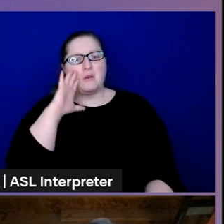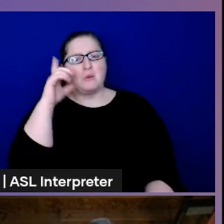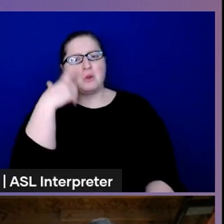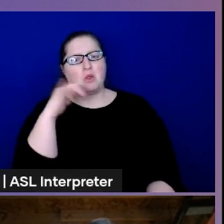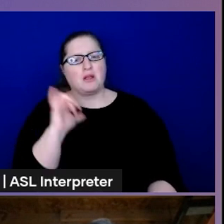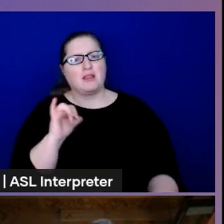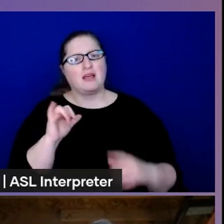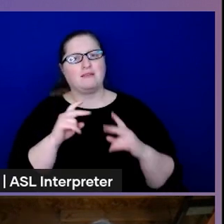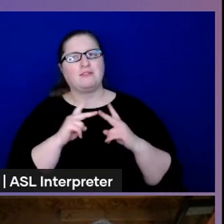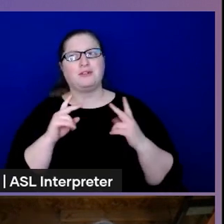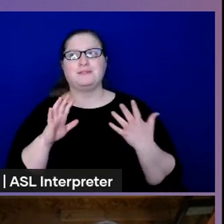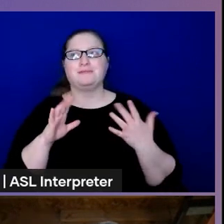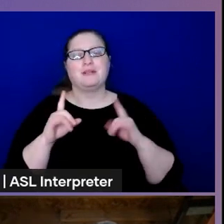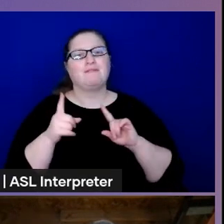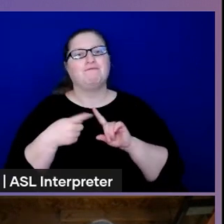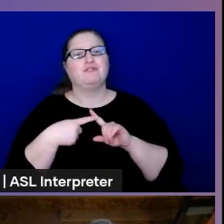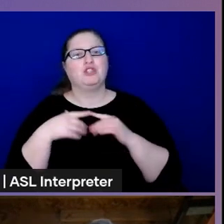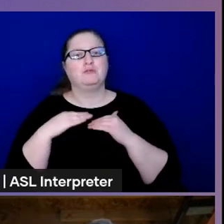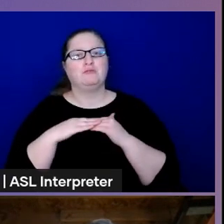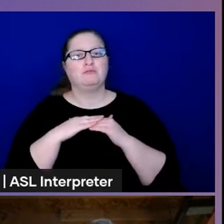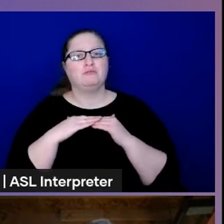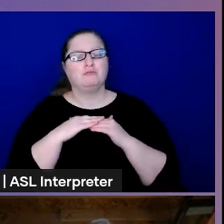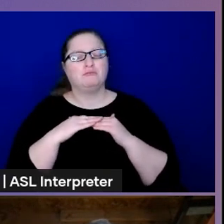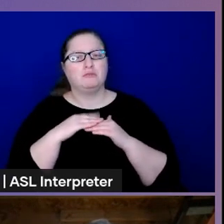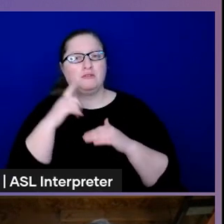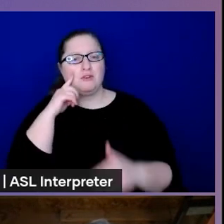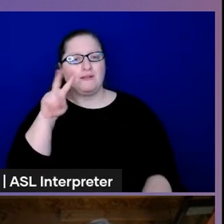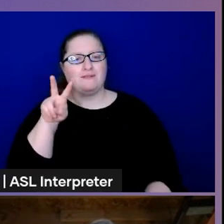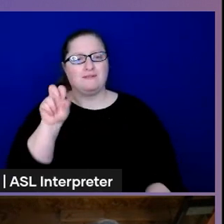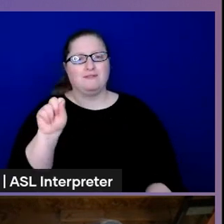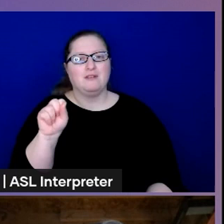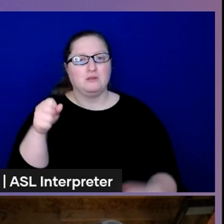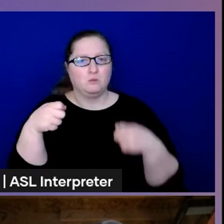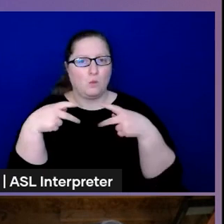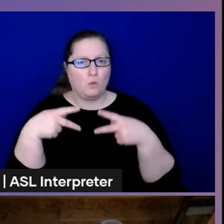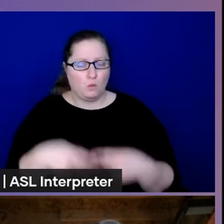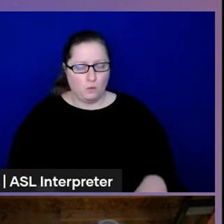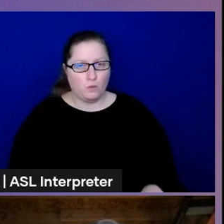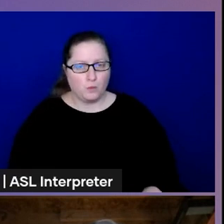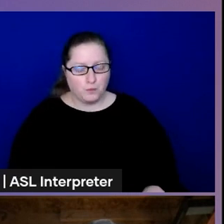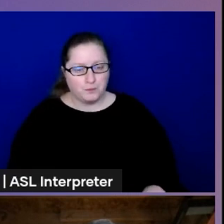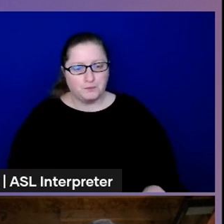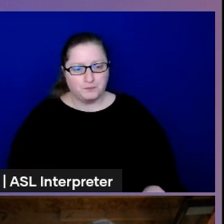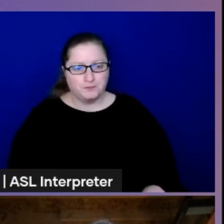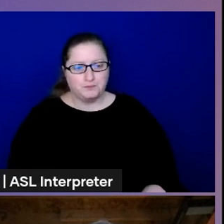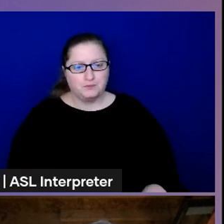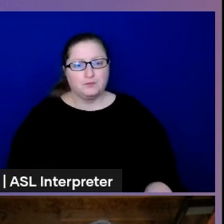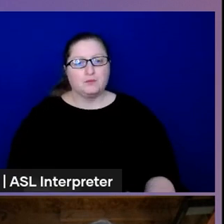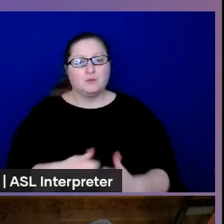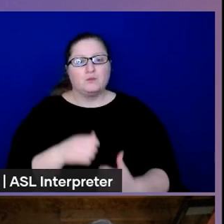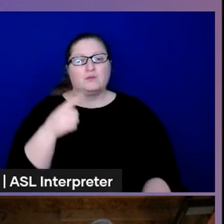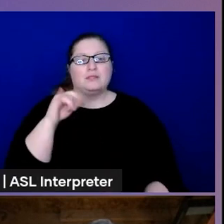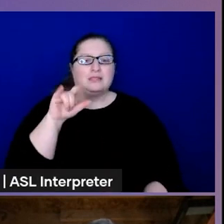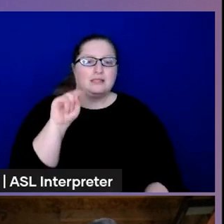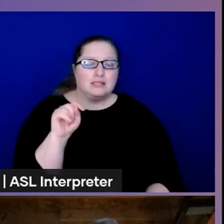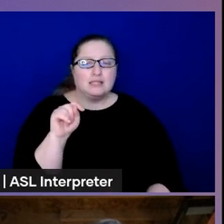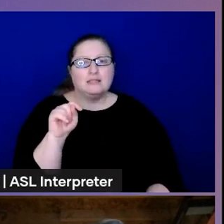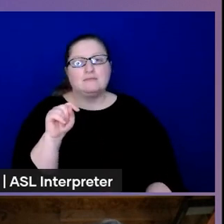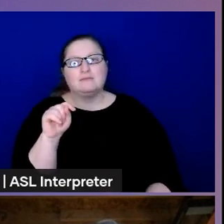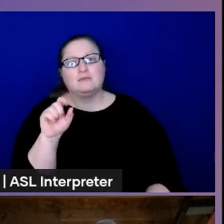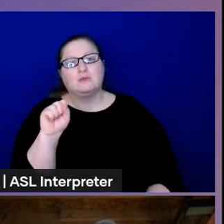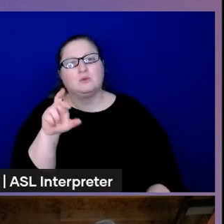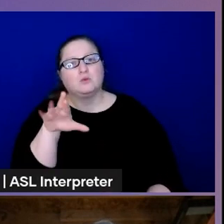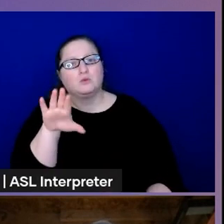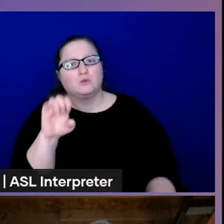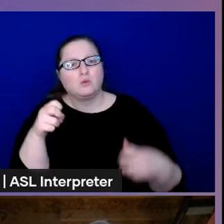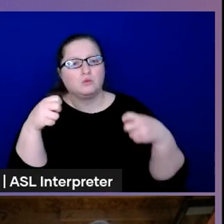first stage in something like VS Code. If with the Git or the source code module being